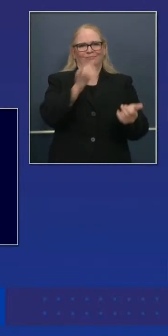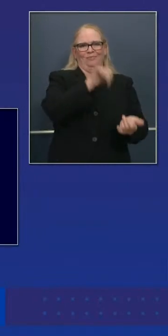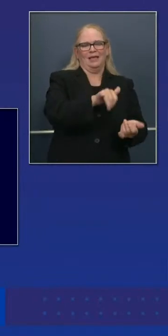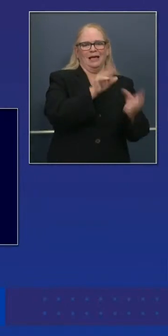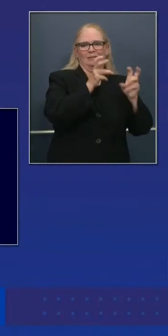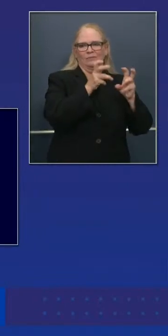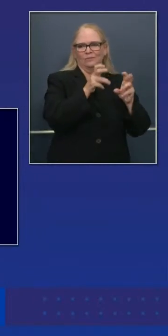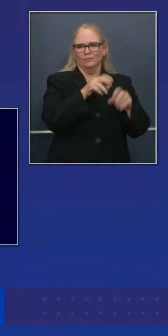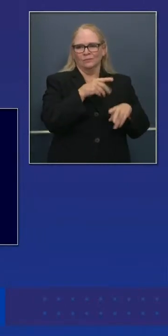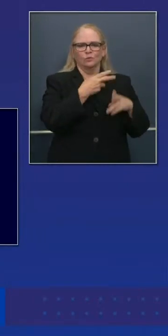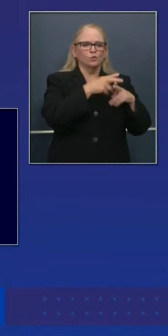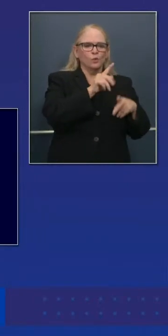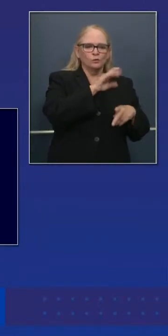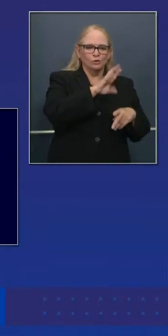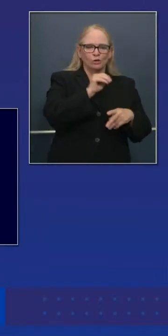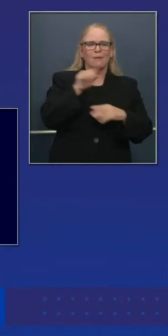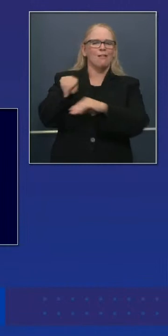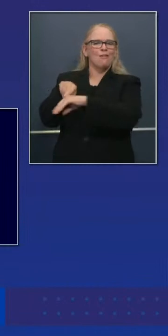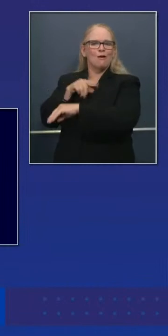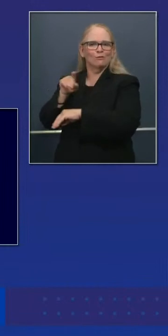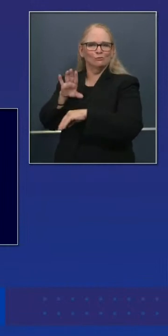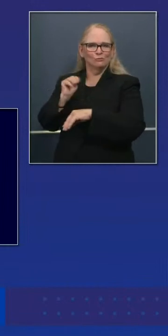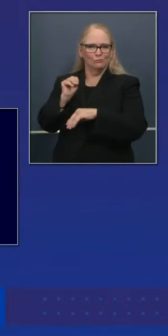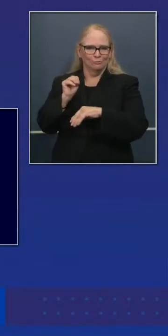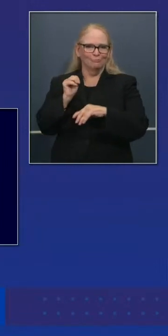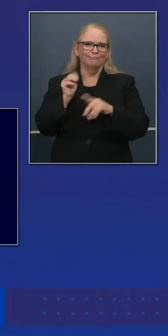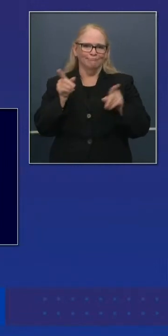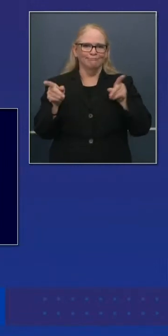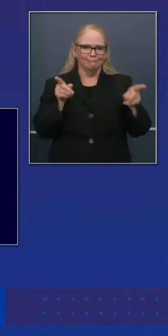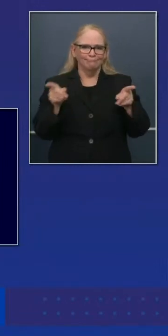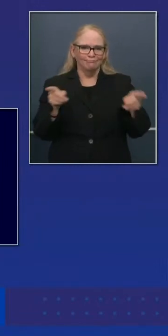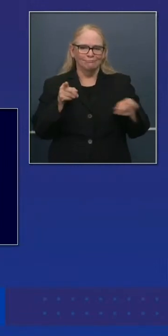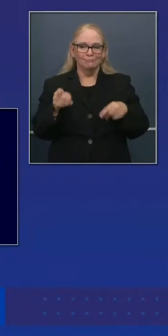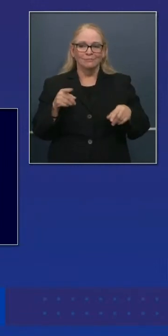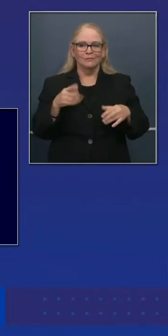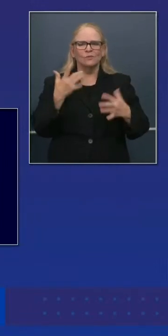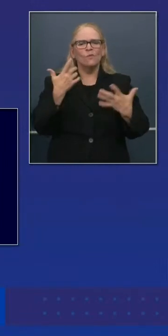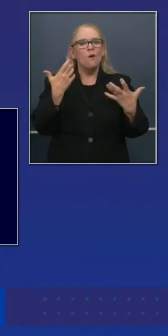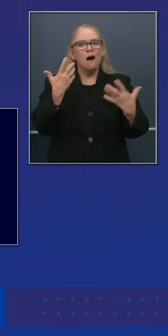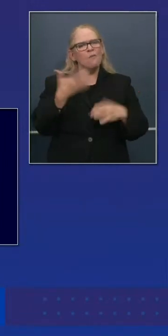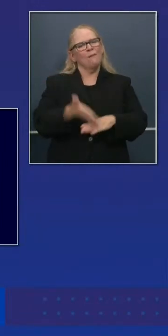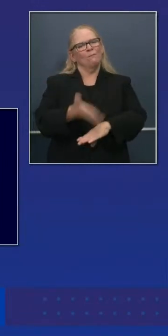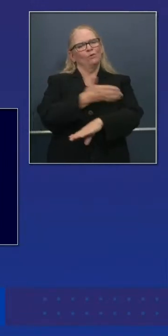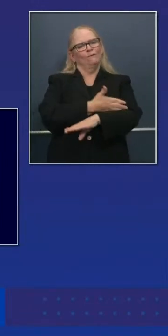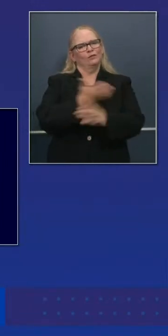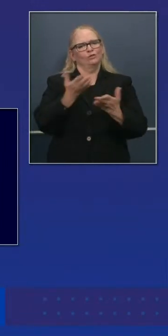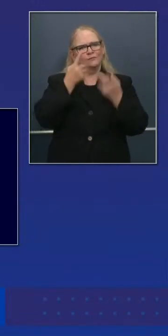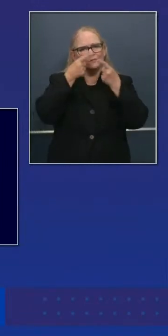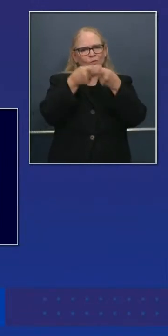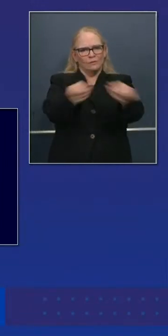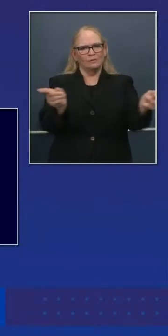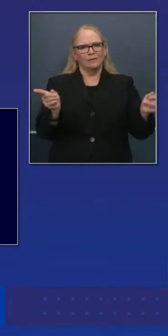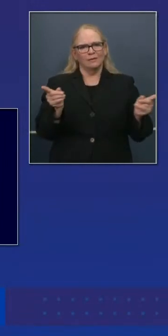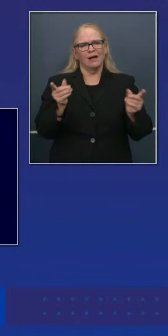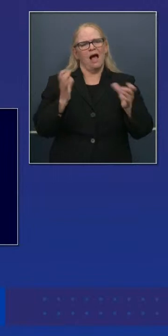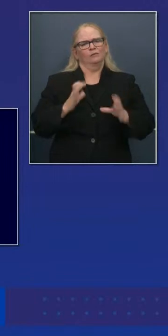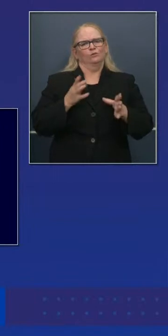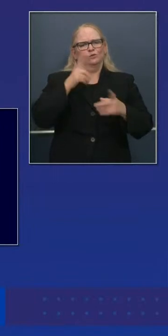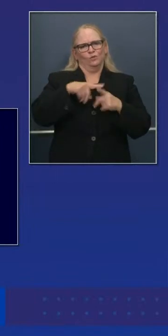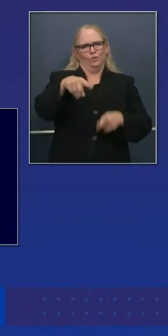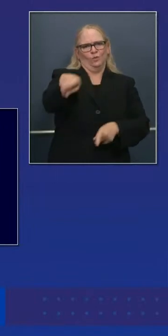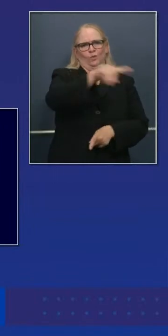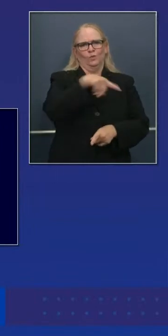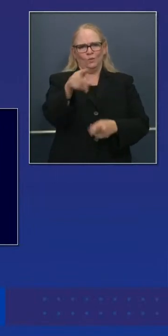issues so that we can improve our performance and, more importantly, our customer service to you in terms of the interactions you have with